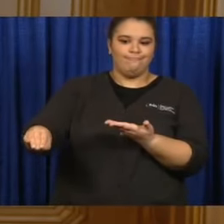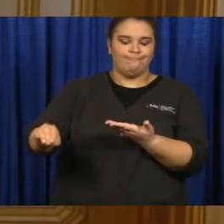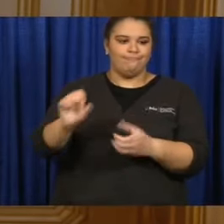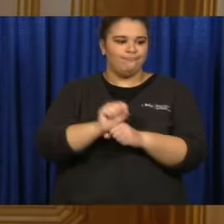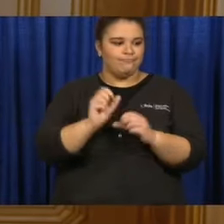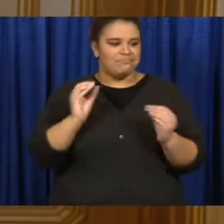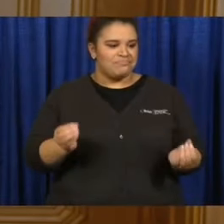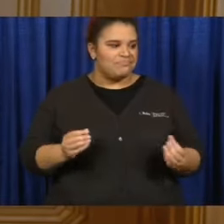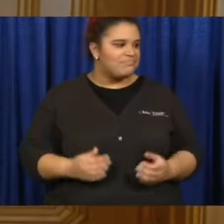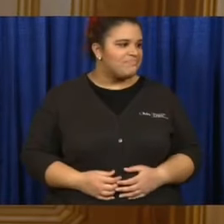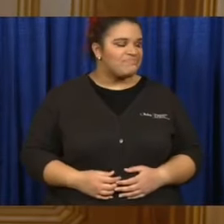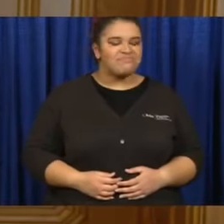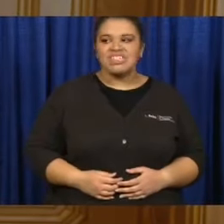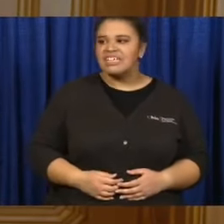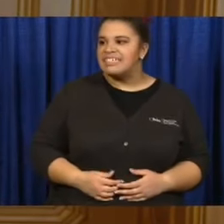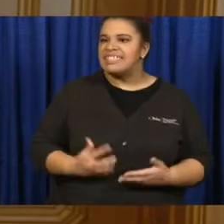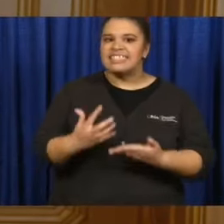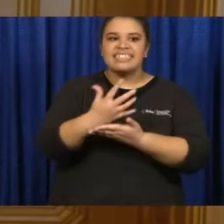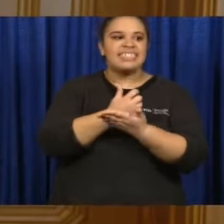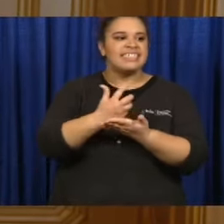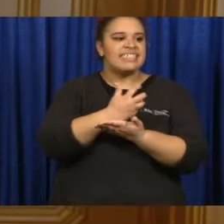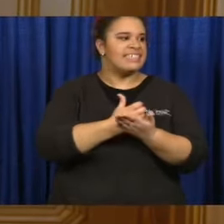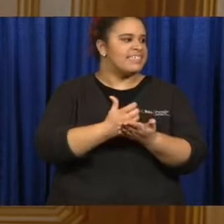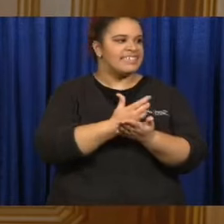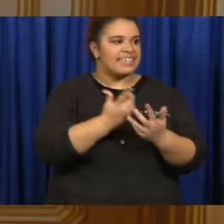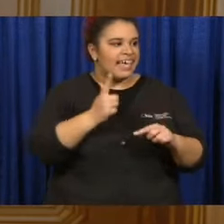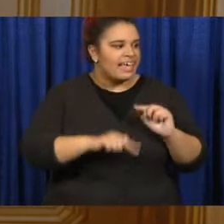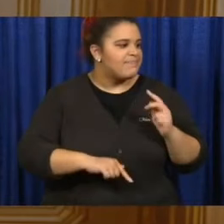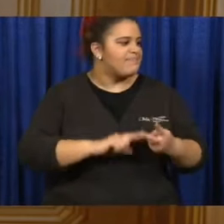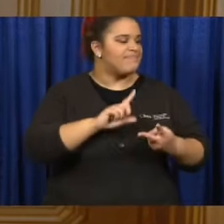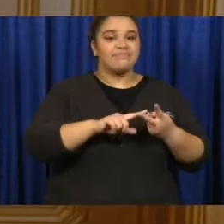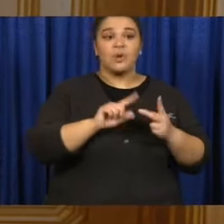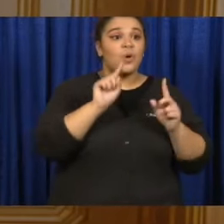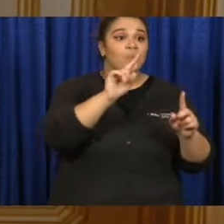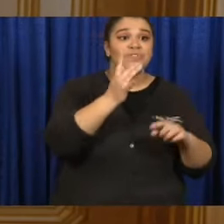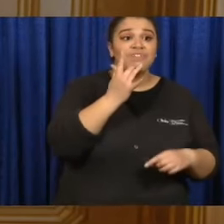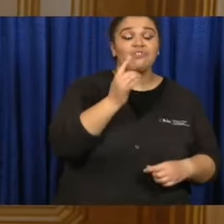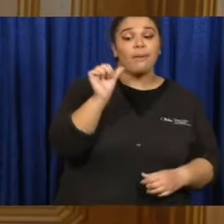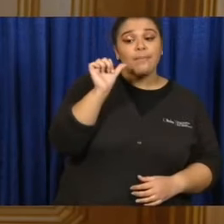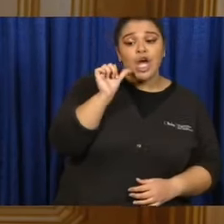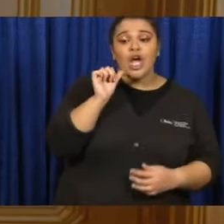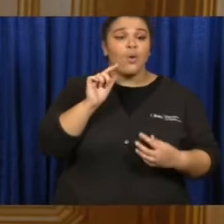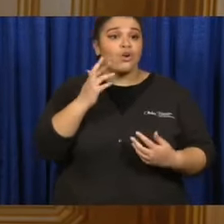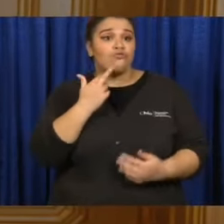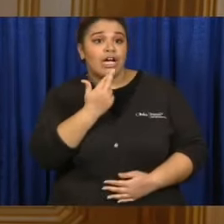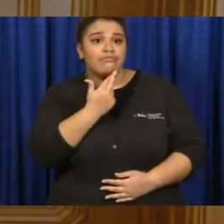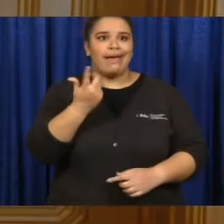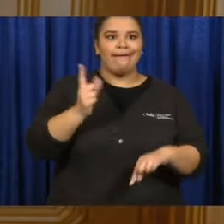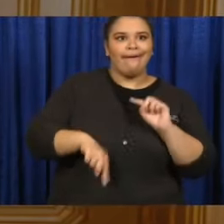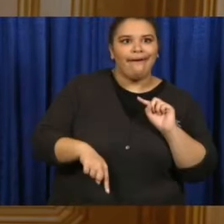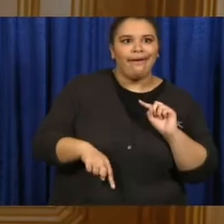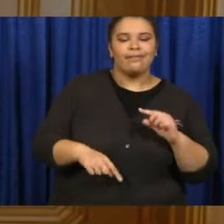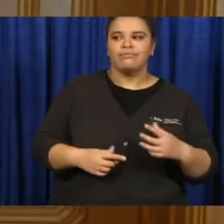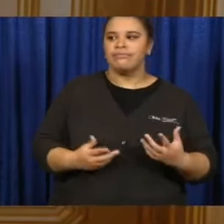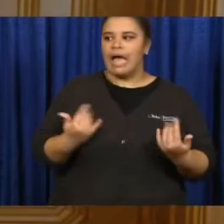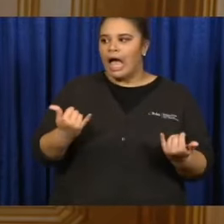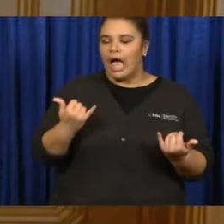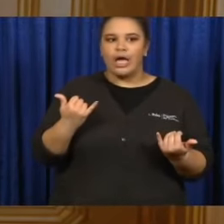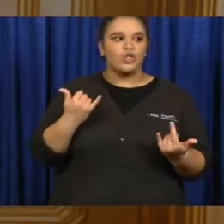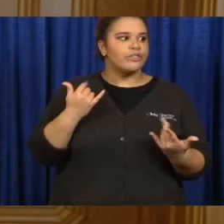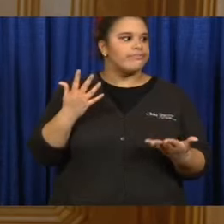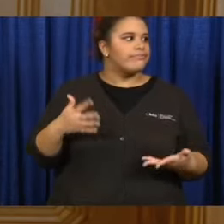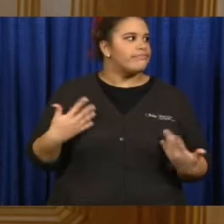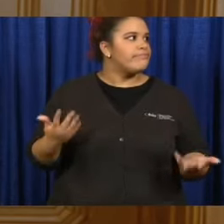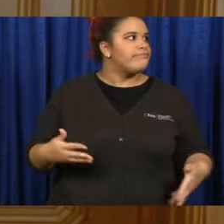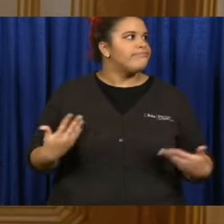bar's closed, perhaps they can't go to their favorite restaurant. There's not much they can do. They can't watch the Reds